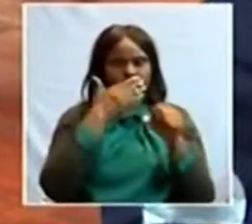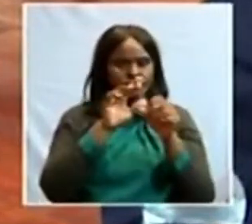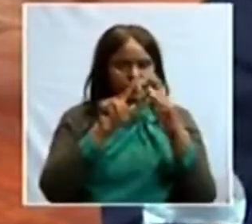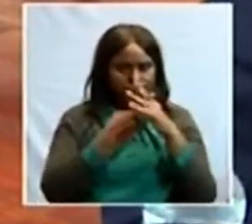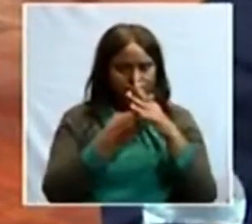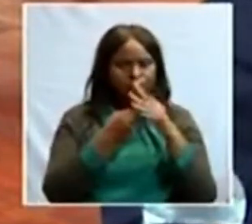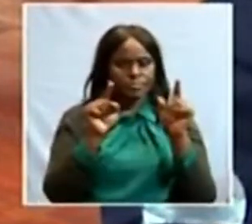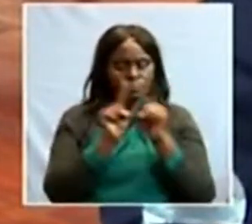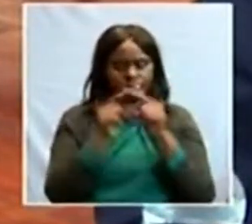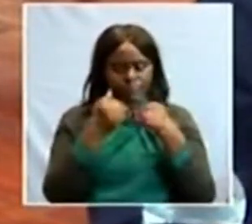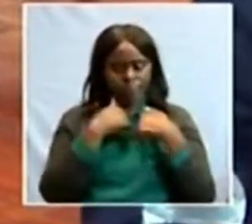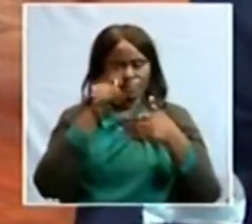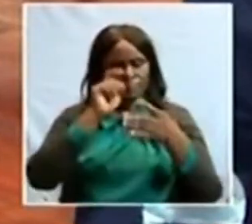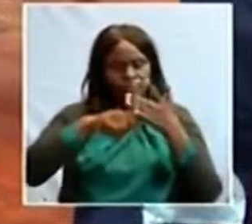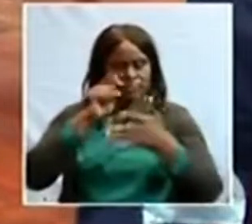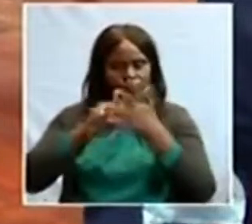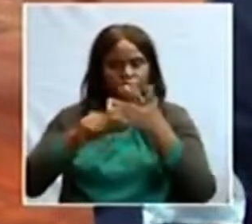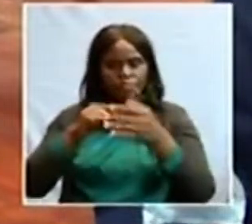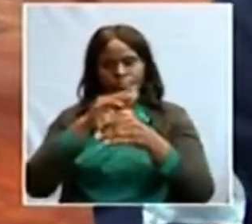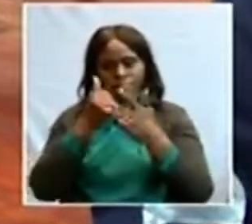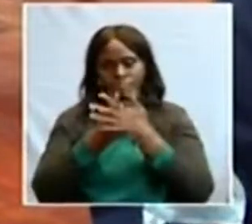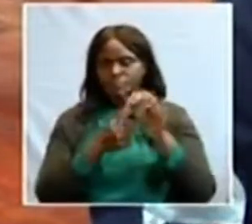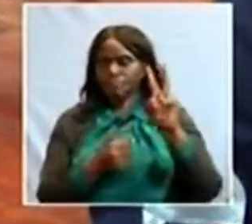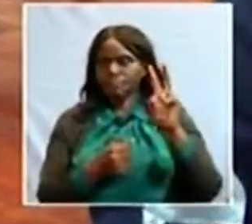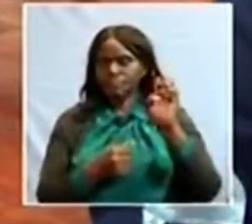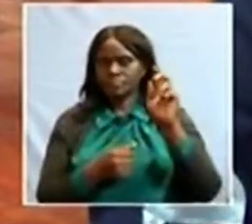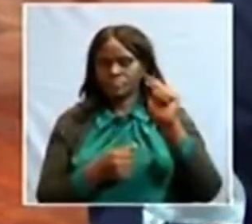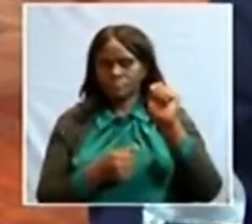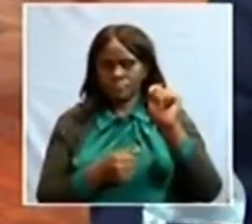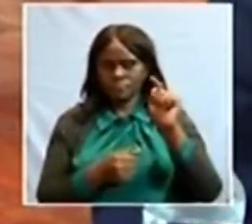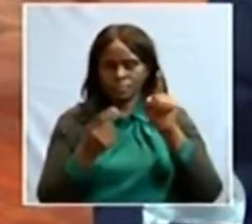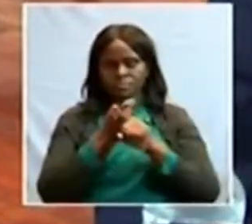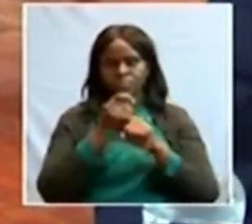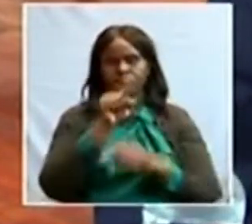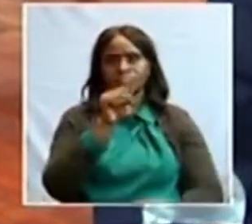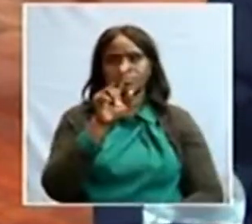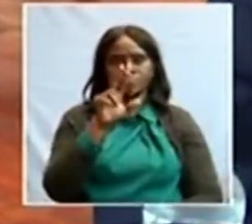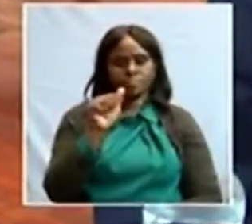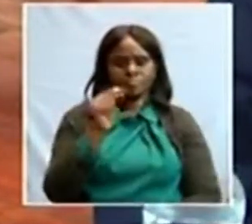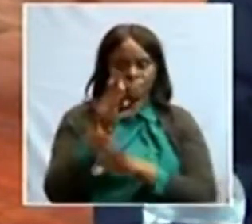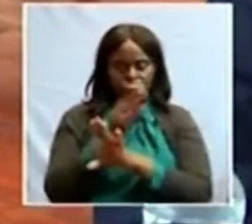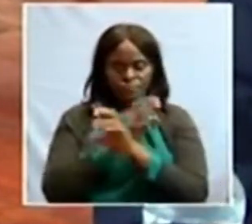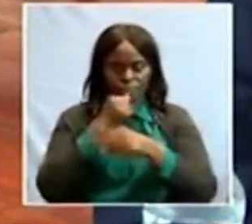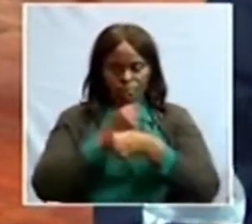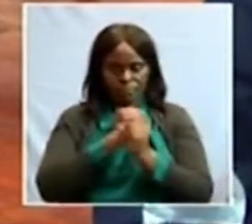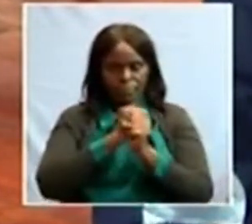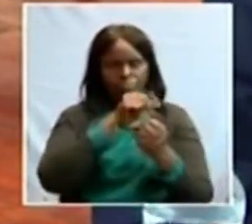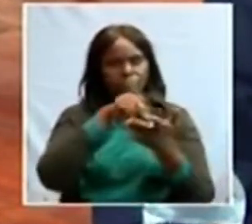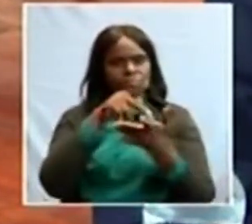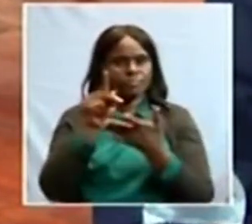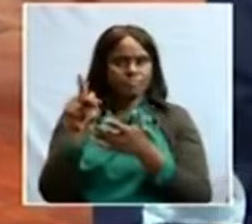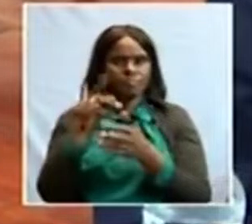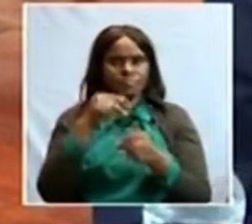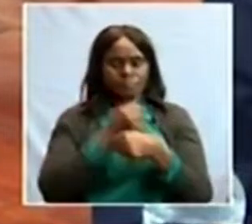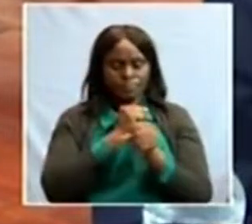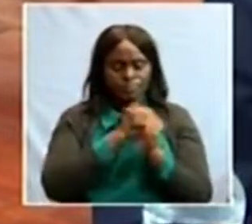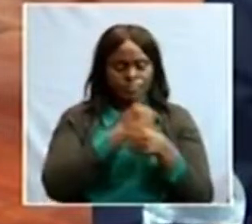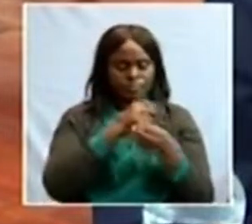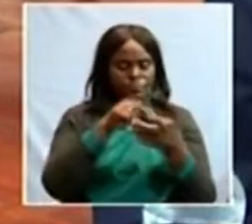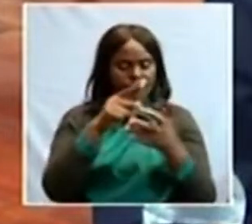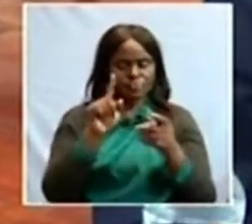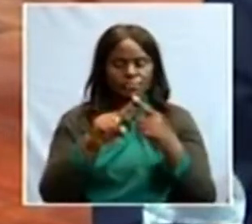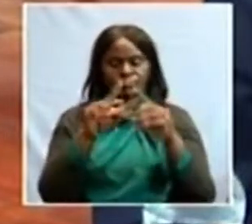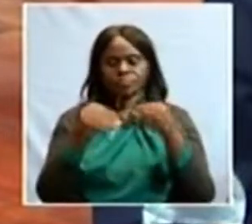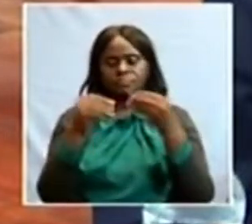commenced undertaking tax compliance vetting from Zambia Revenue Authority before making payments to the suppliers